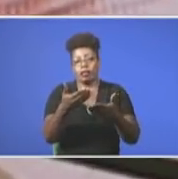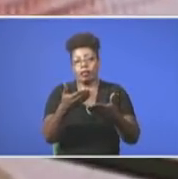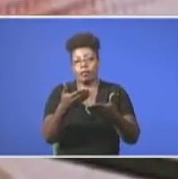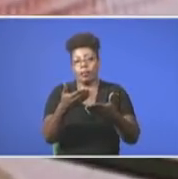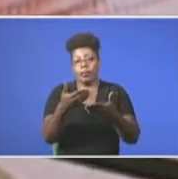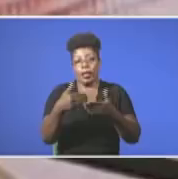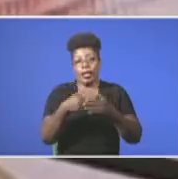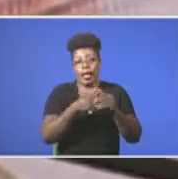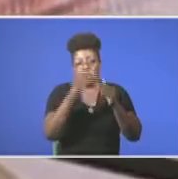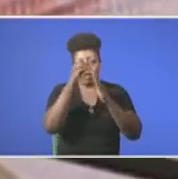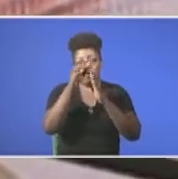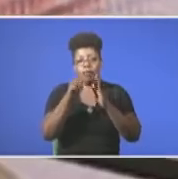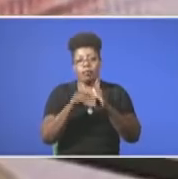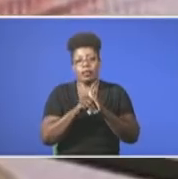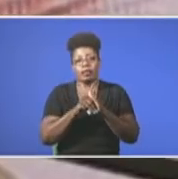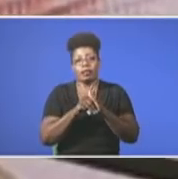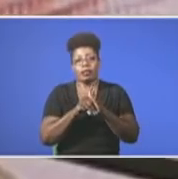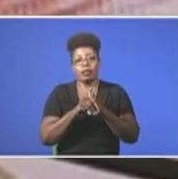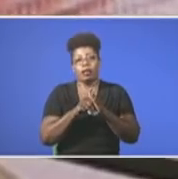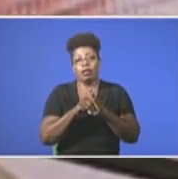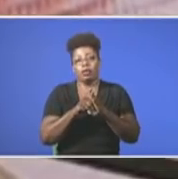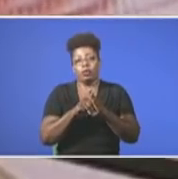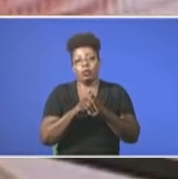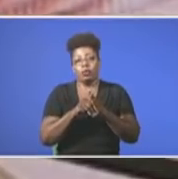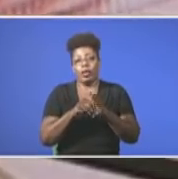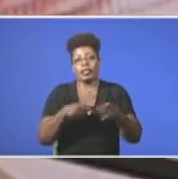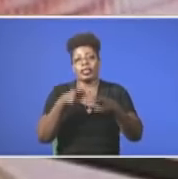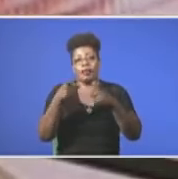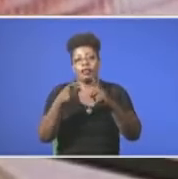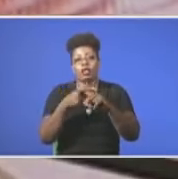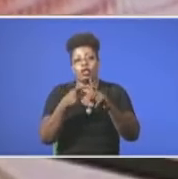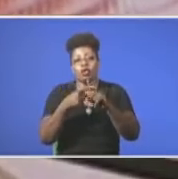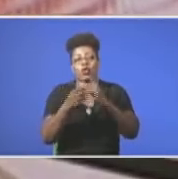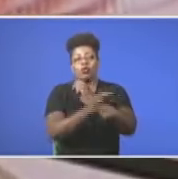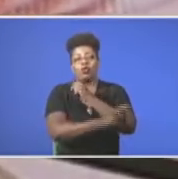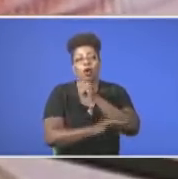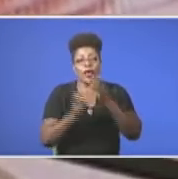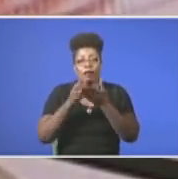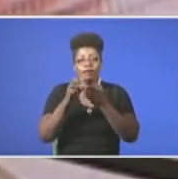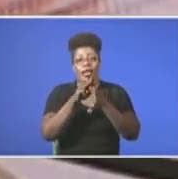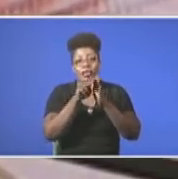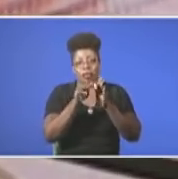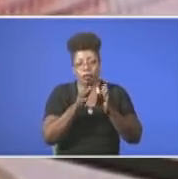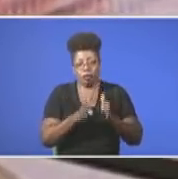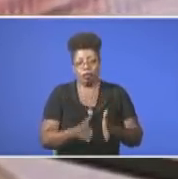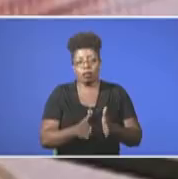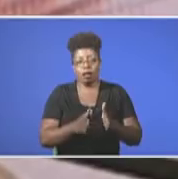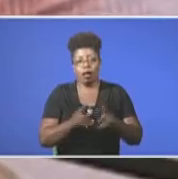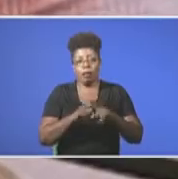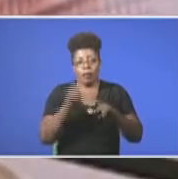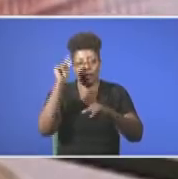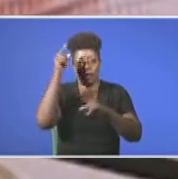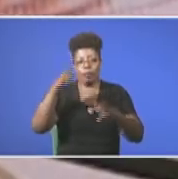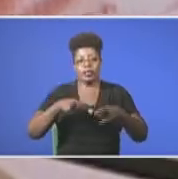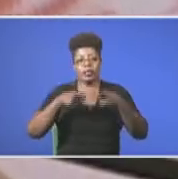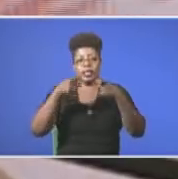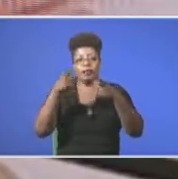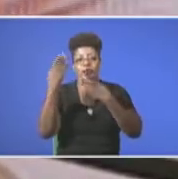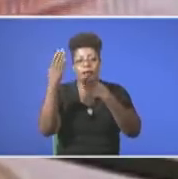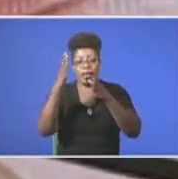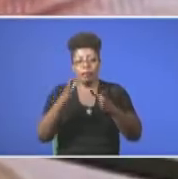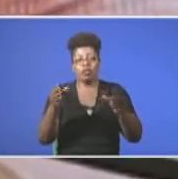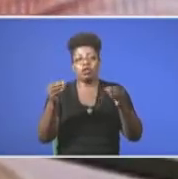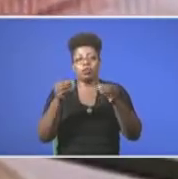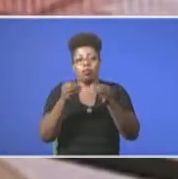that are given to foreign investors, but the time has come when government take this bold step to give Bahamians even